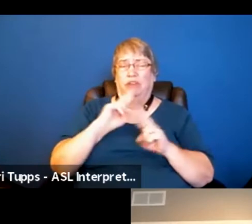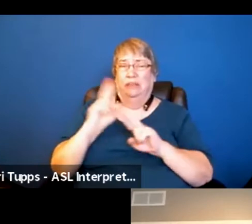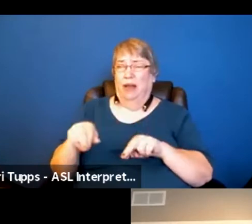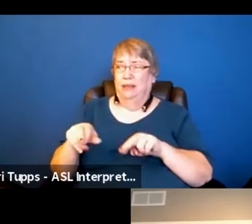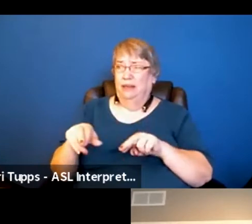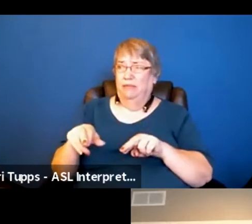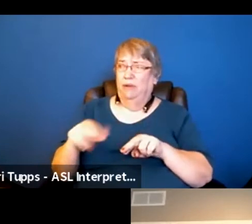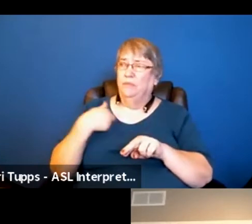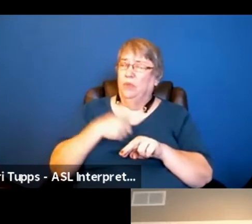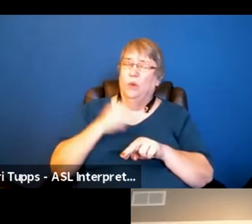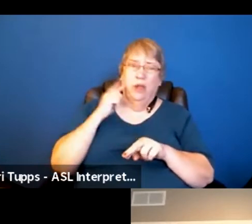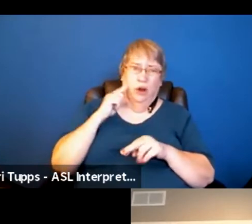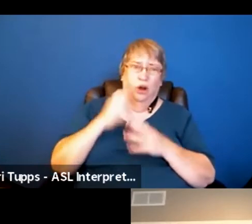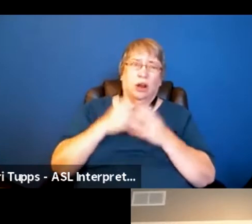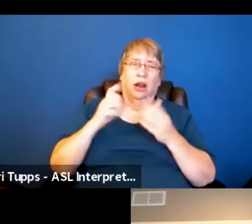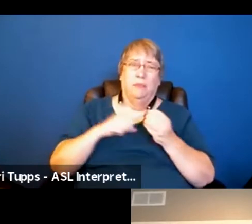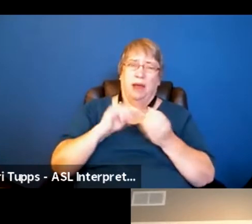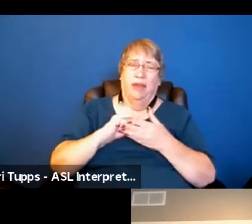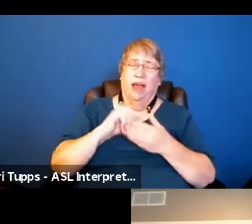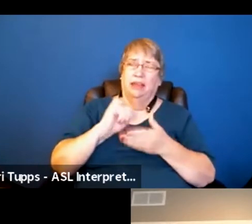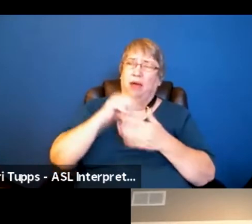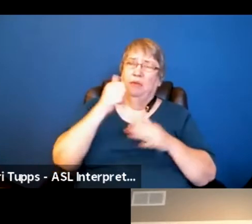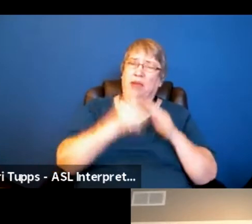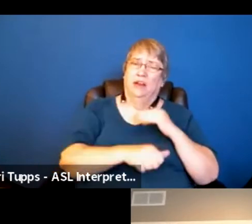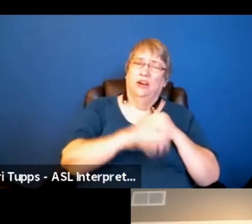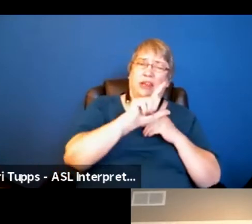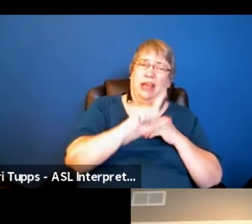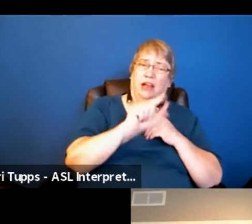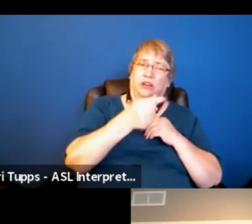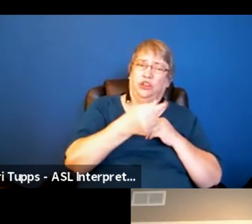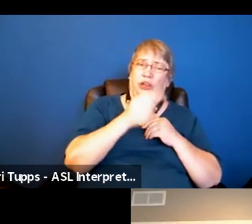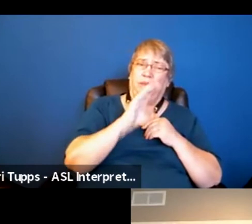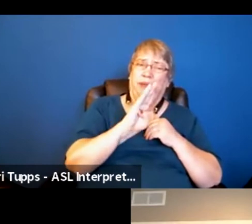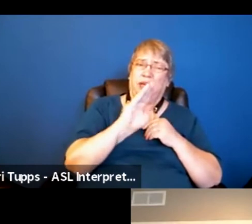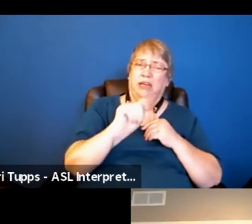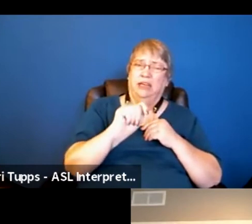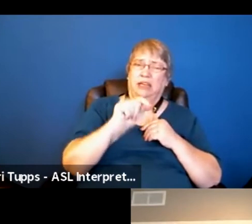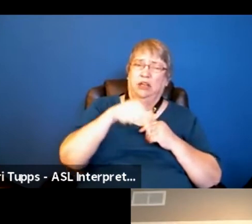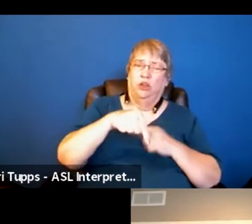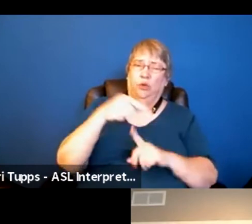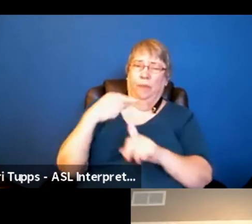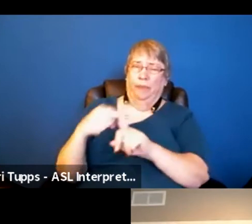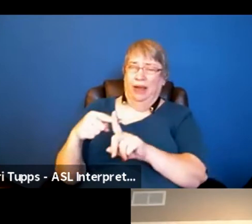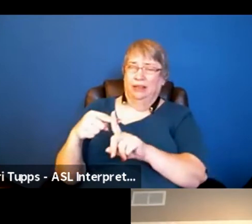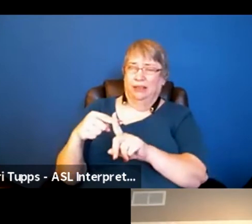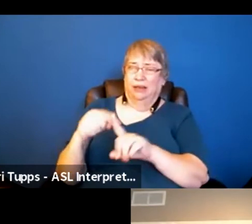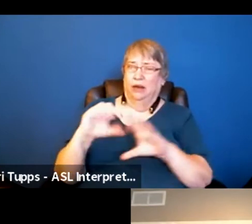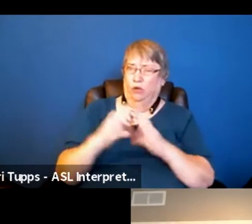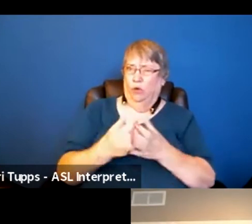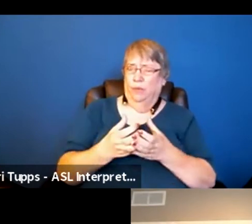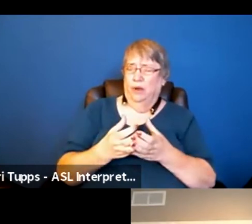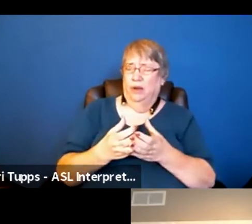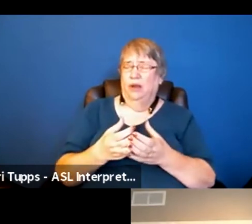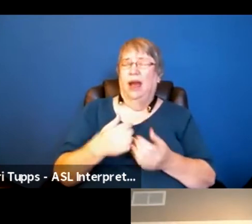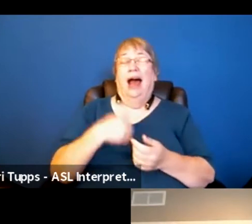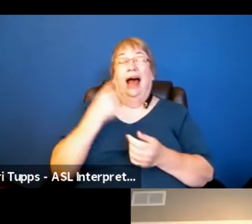would include that in the LGBTQ plus priority population group. I think that the reason stakeholders